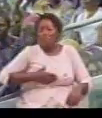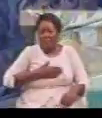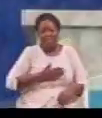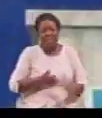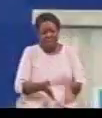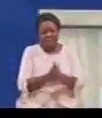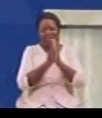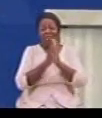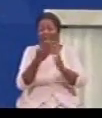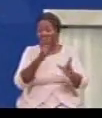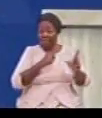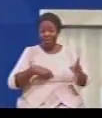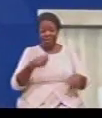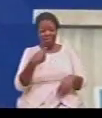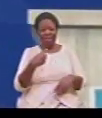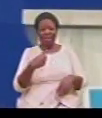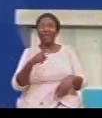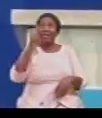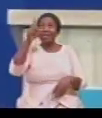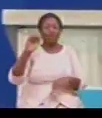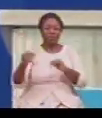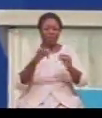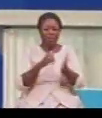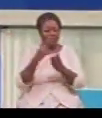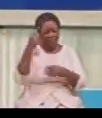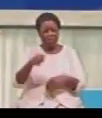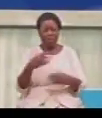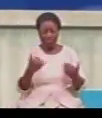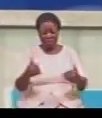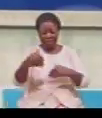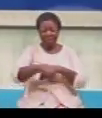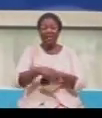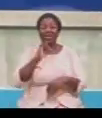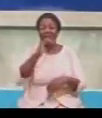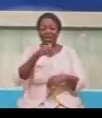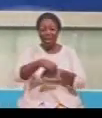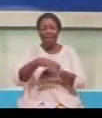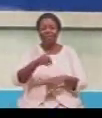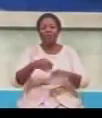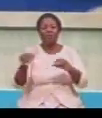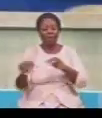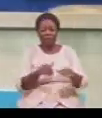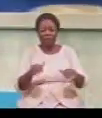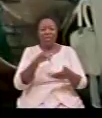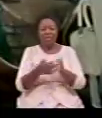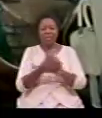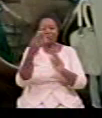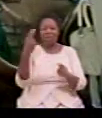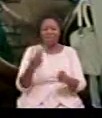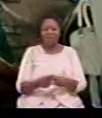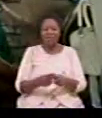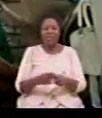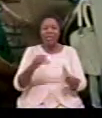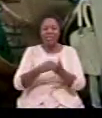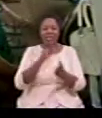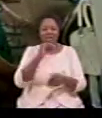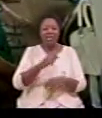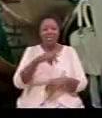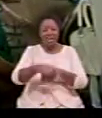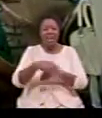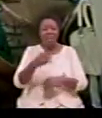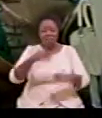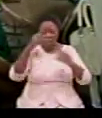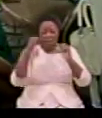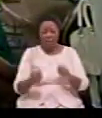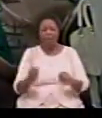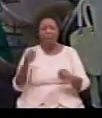And the Lord said, he will do it. Tonight is a night of performance. It's a night of